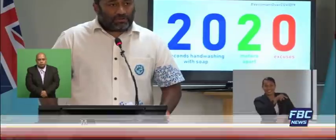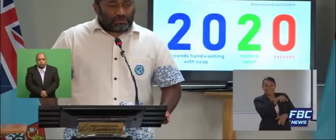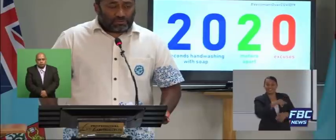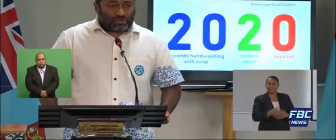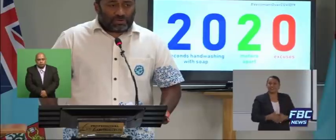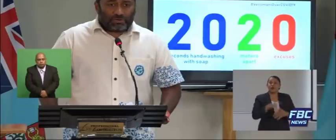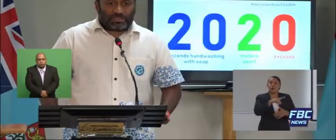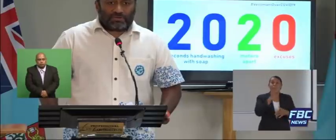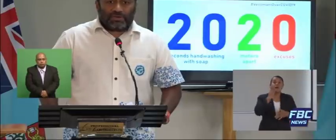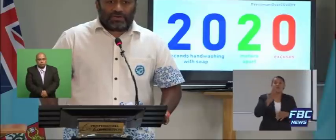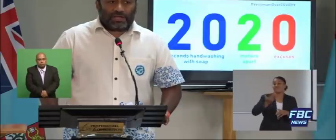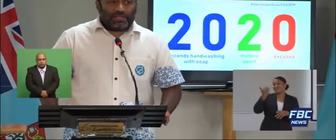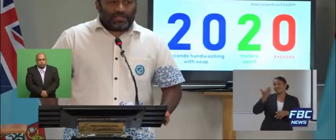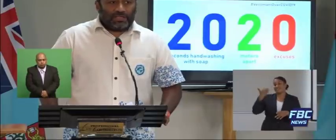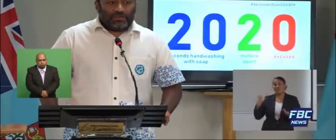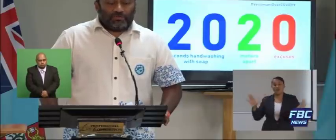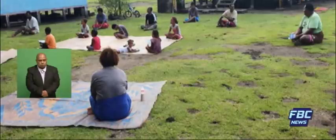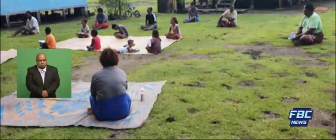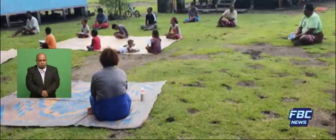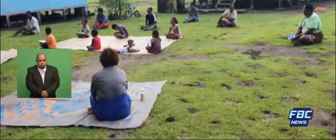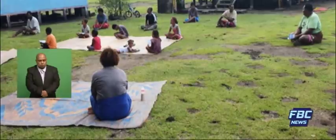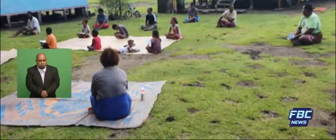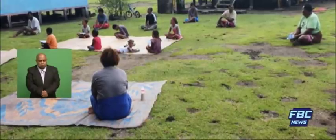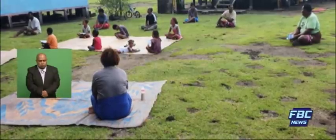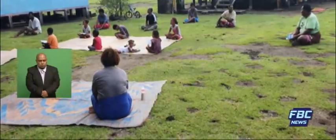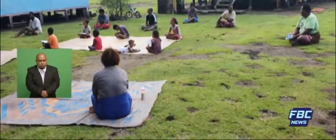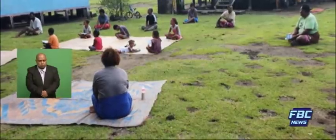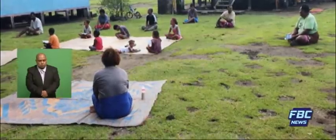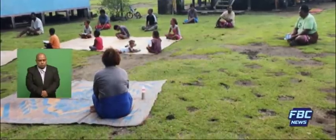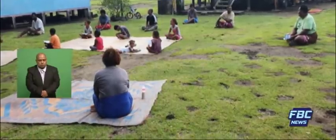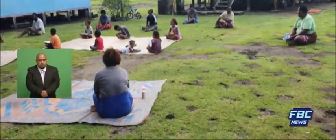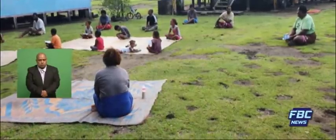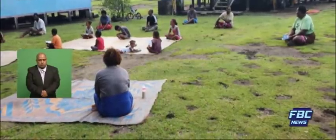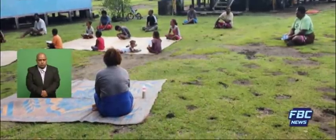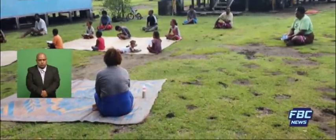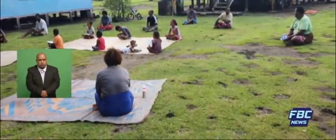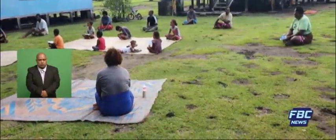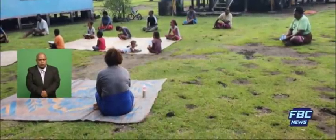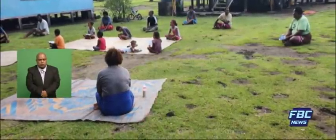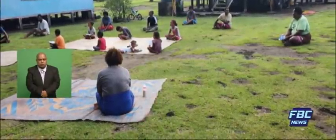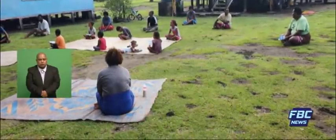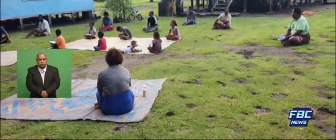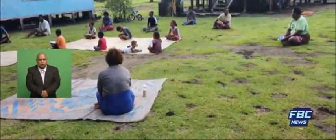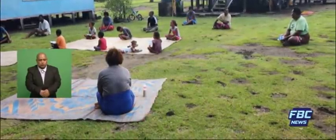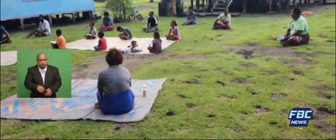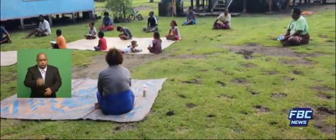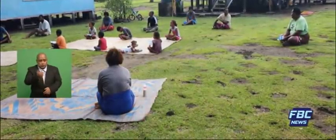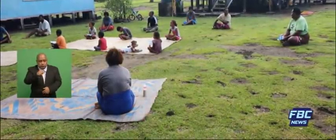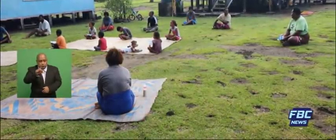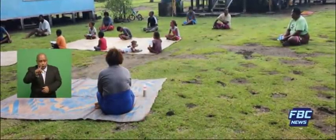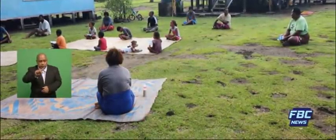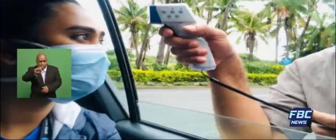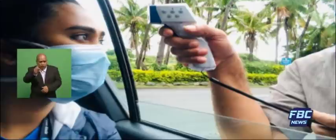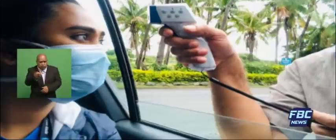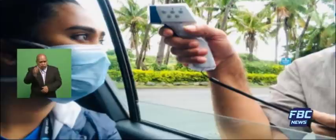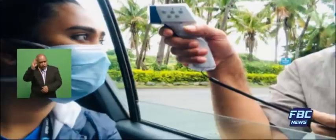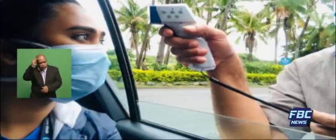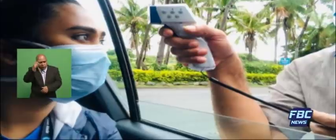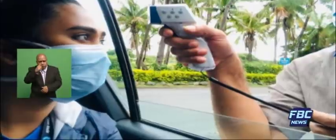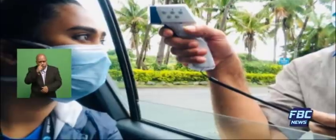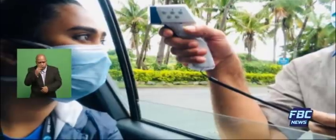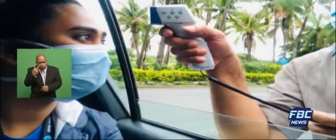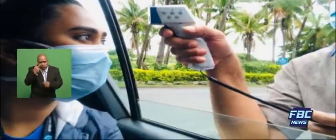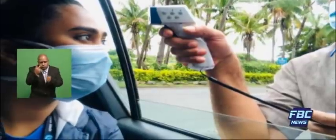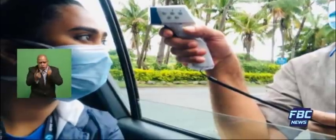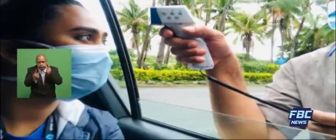containment and Lotoka lockdown area, where nearly 60,000 Fijians have been visited and have had their temperatures